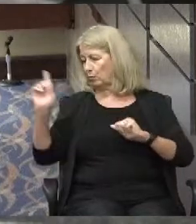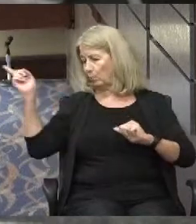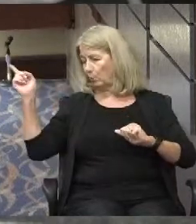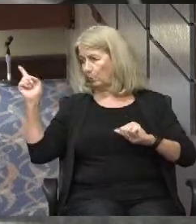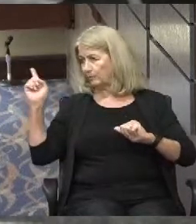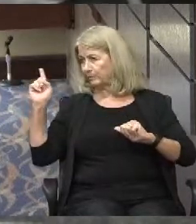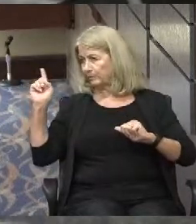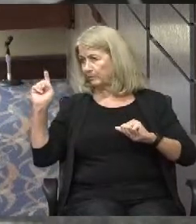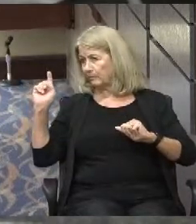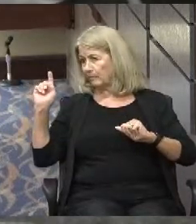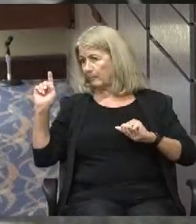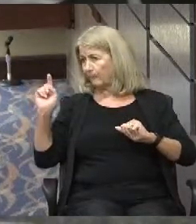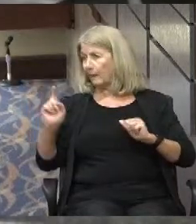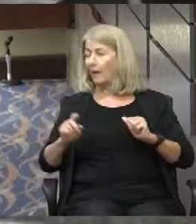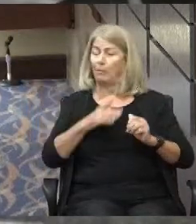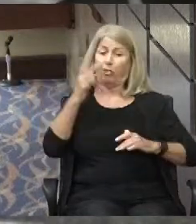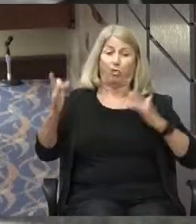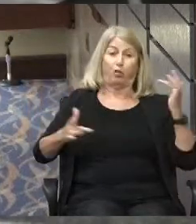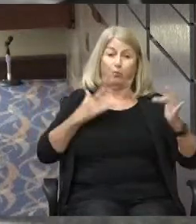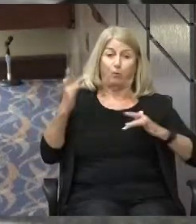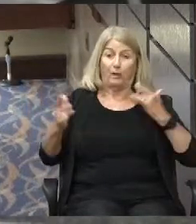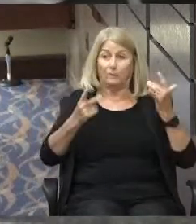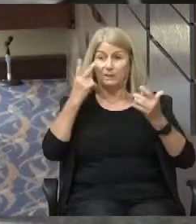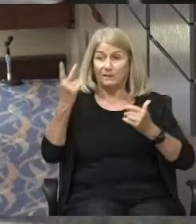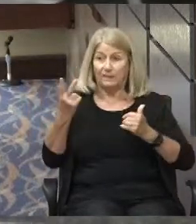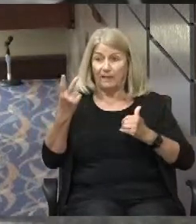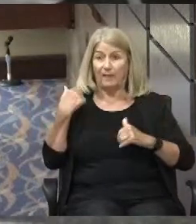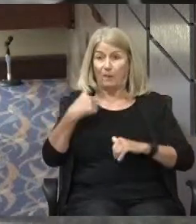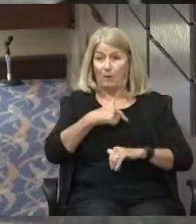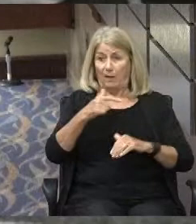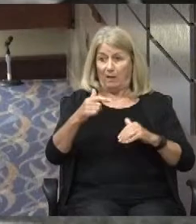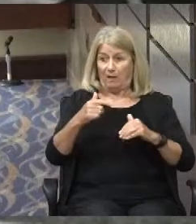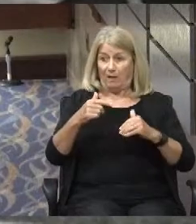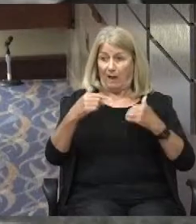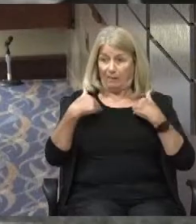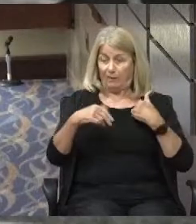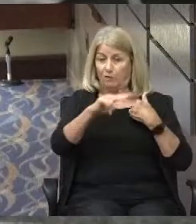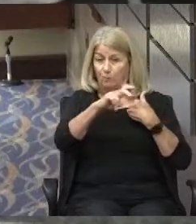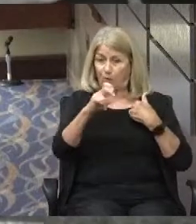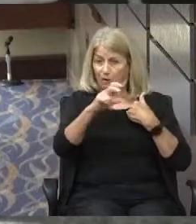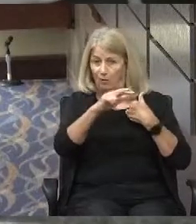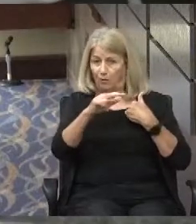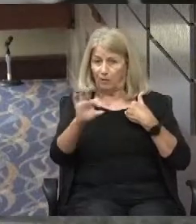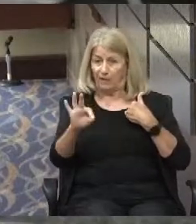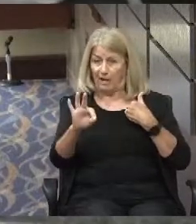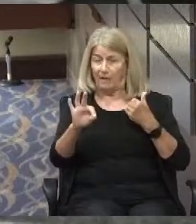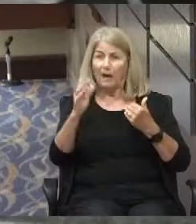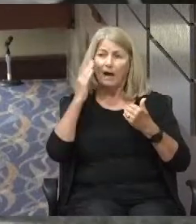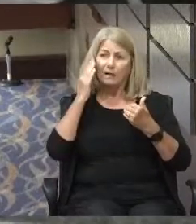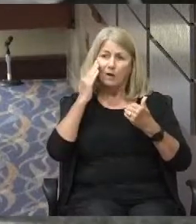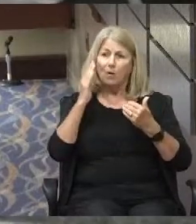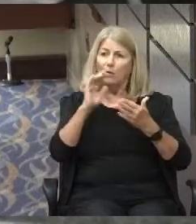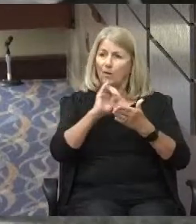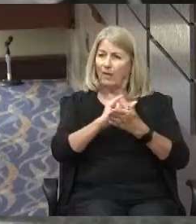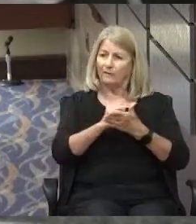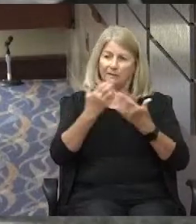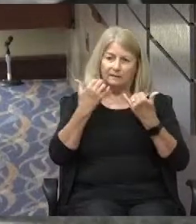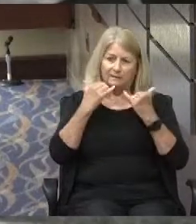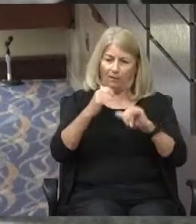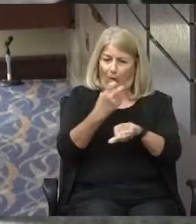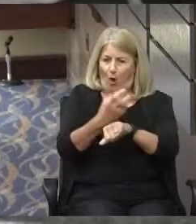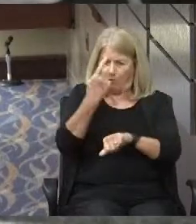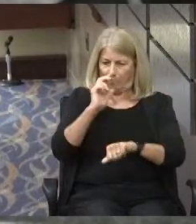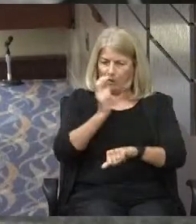Thrilled to death to see that we're going up to 239. I know that's still a stretch for us as much as we're